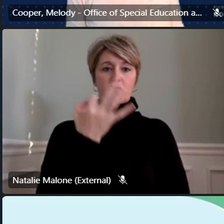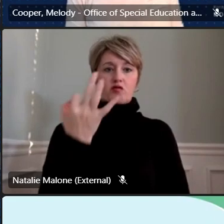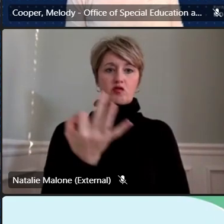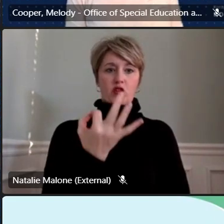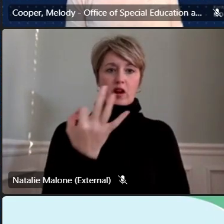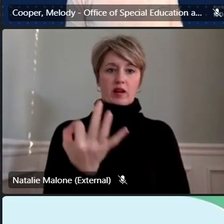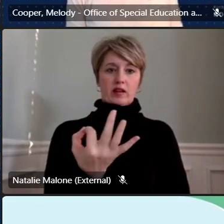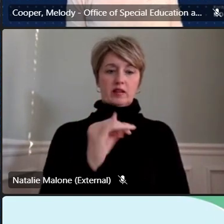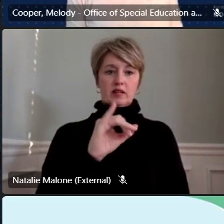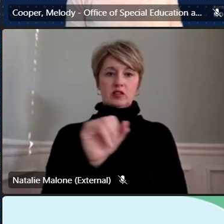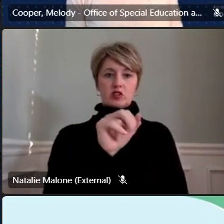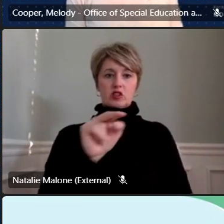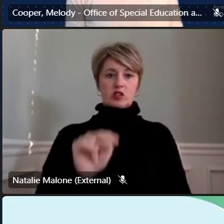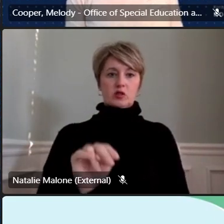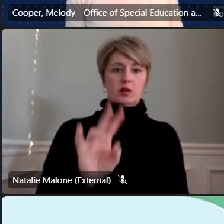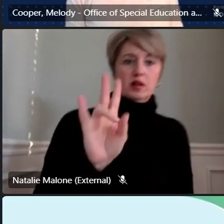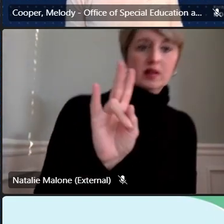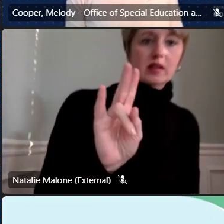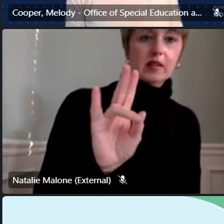January 17th,